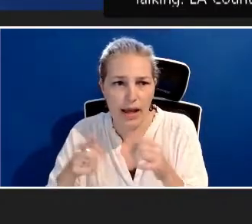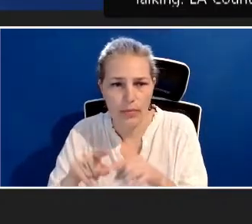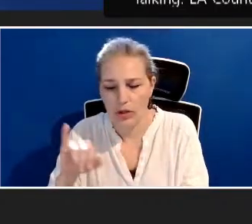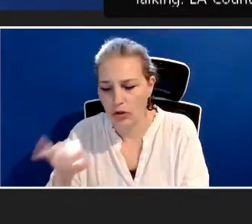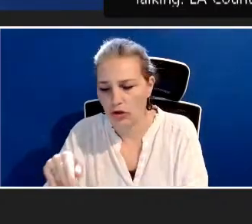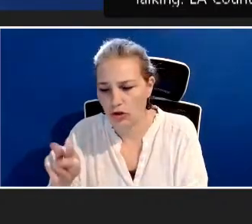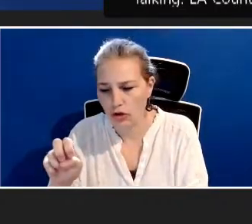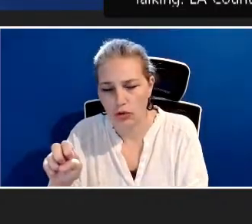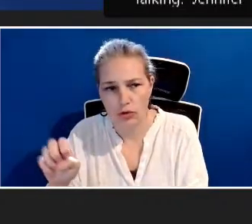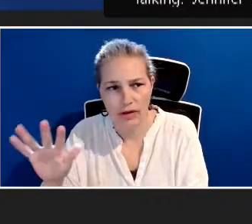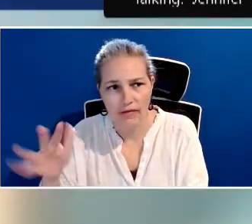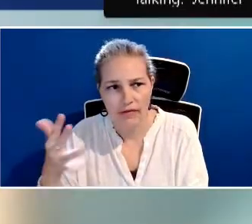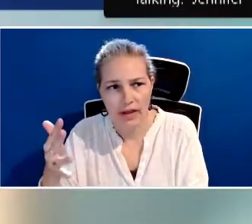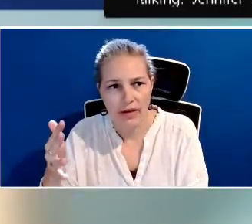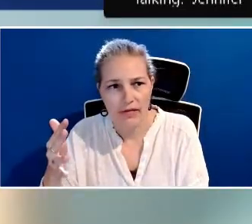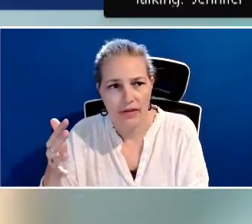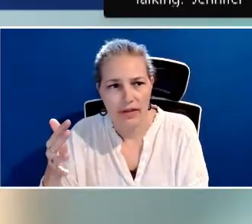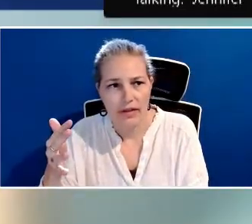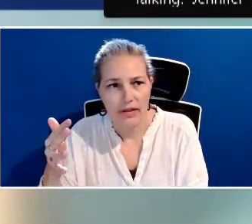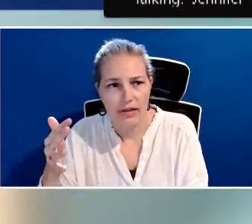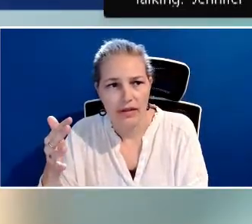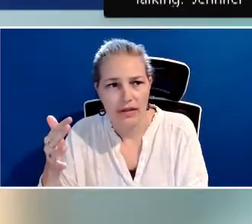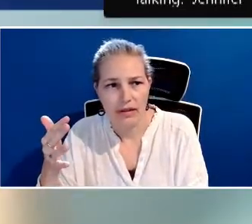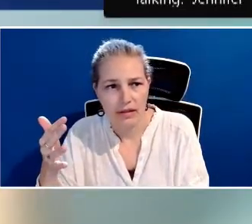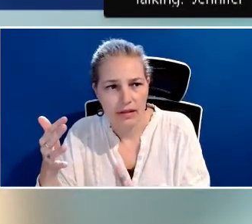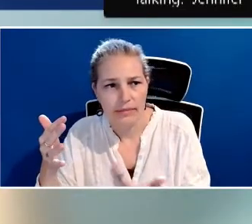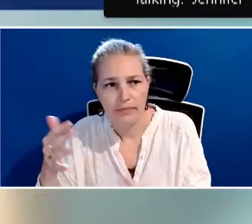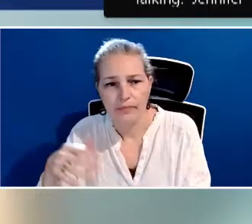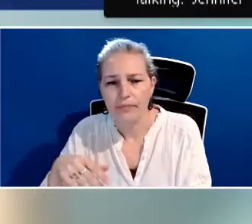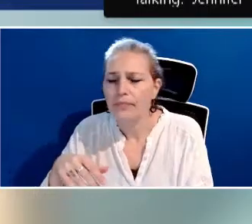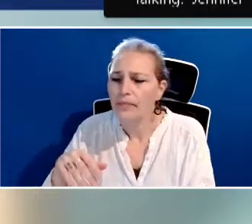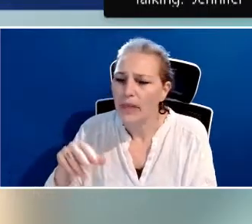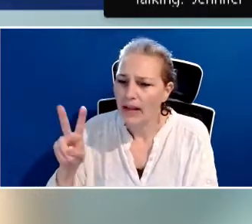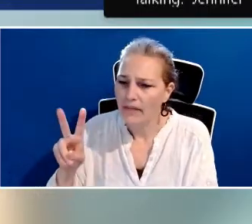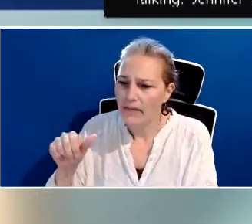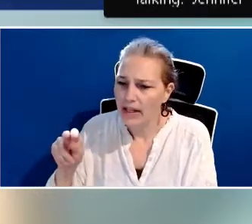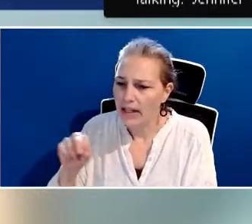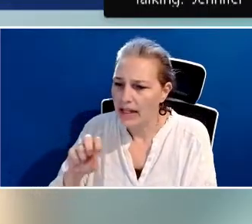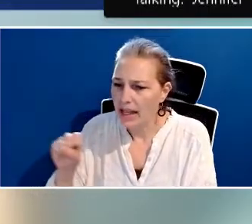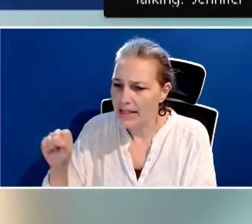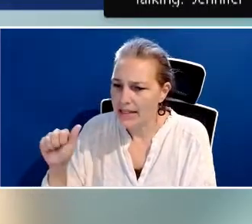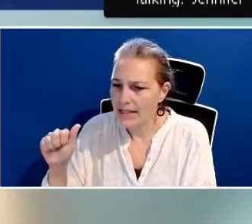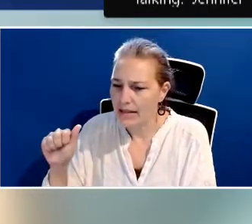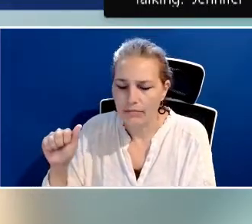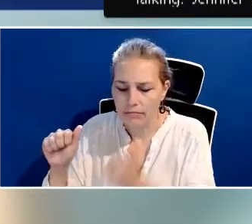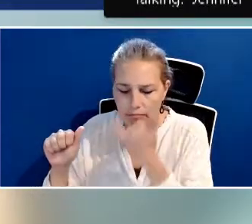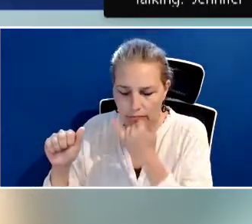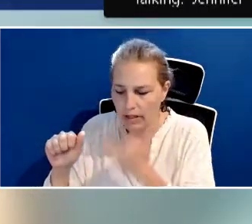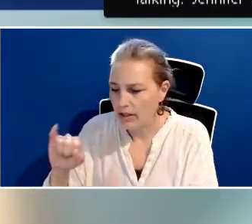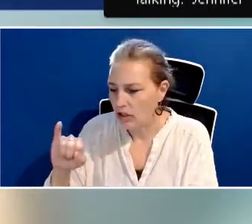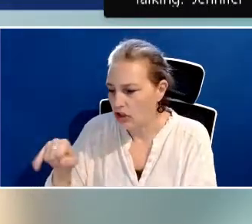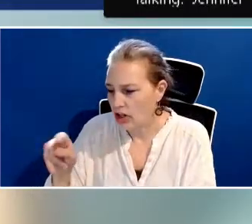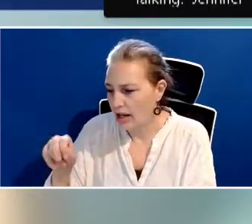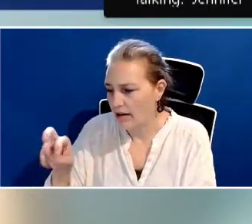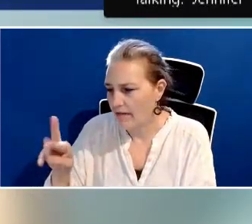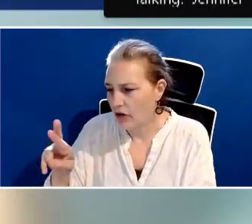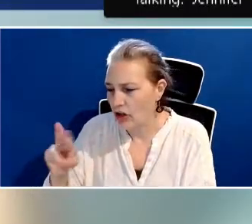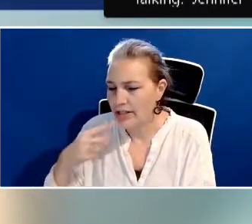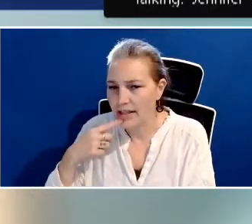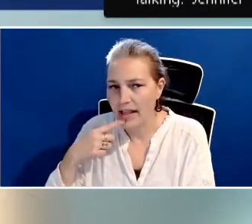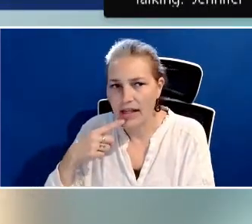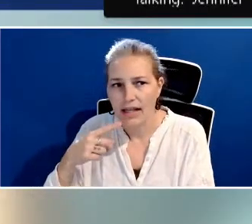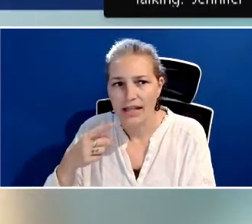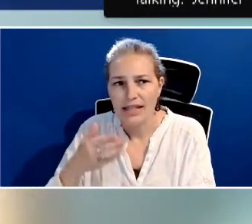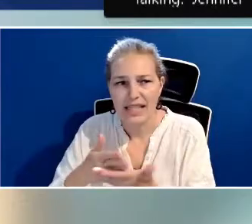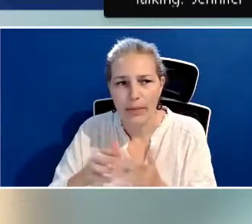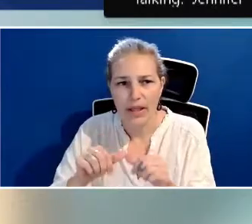as a topic? So part of that discussion was going to have to be sent back to each agency's